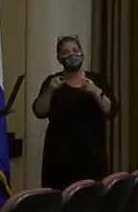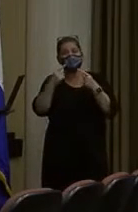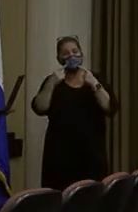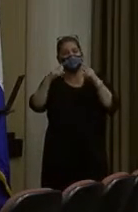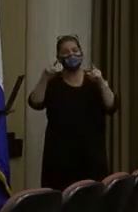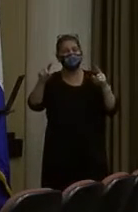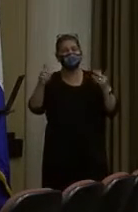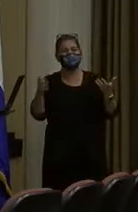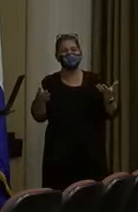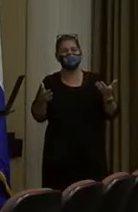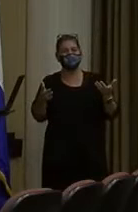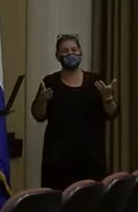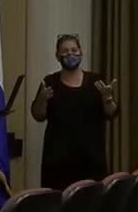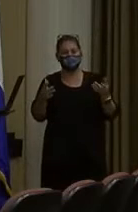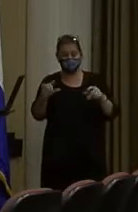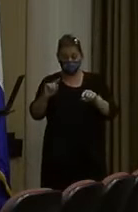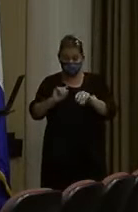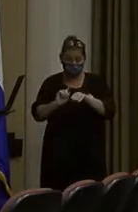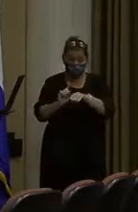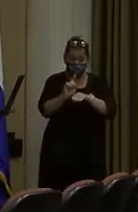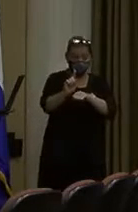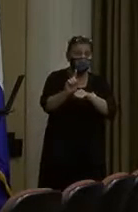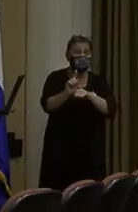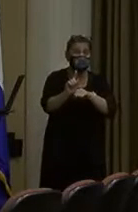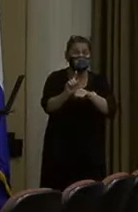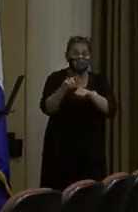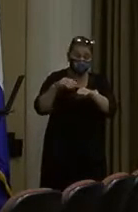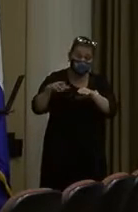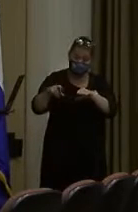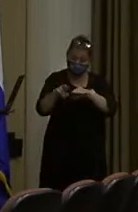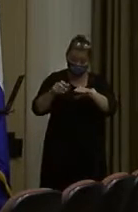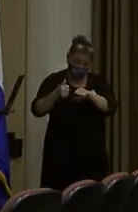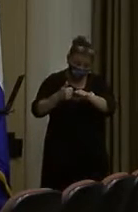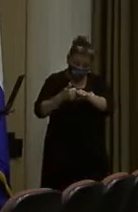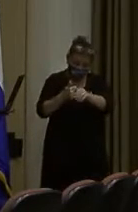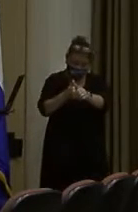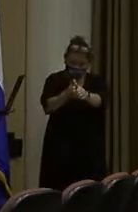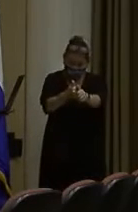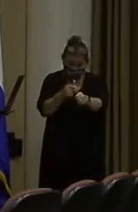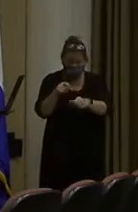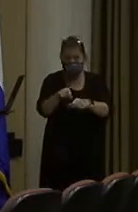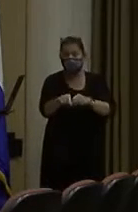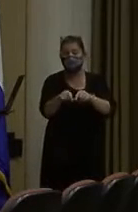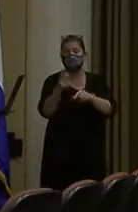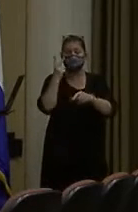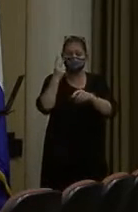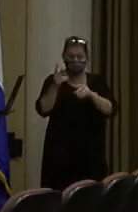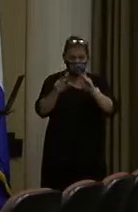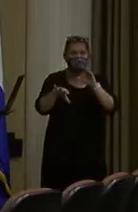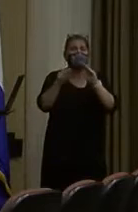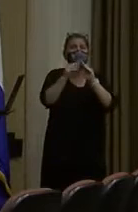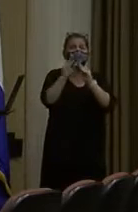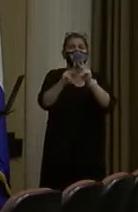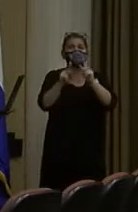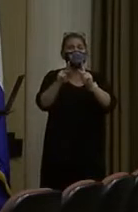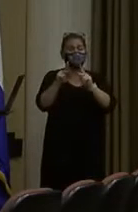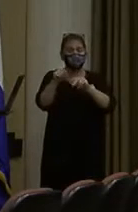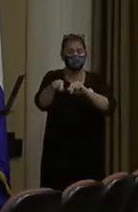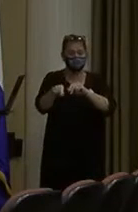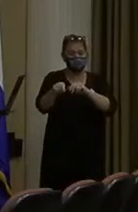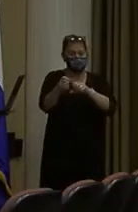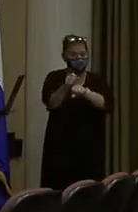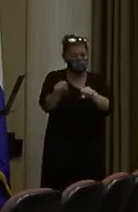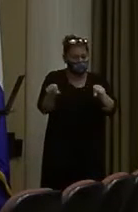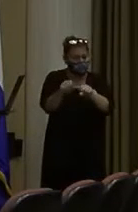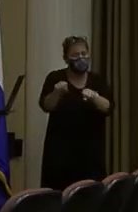working. We've ventured up midstream now. A lot of us are in the social determinants of health movement. And we've